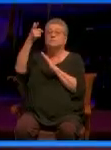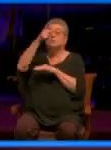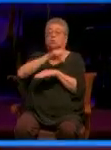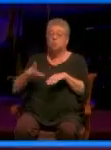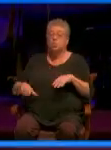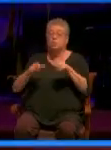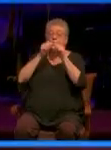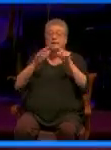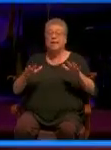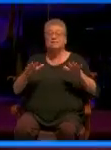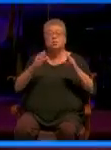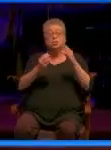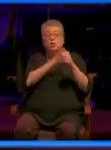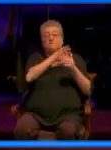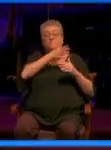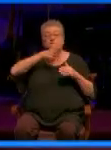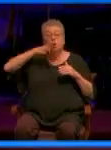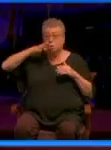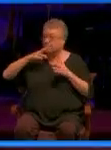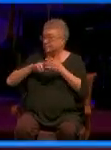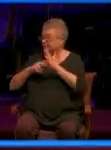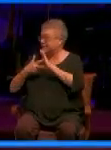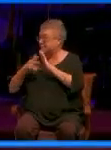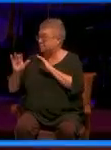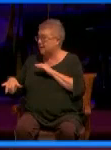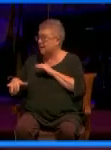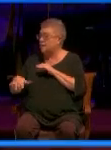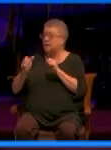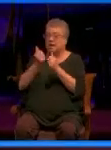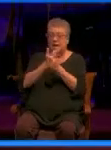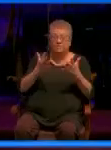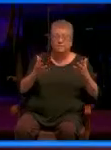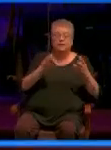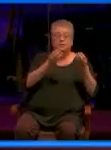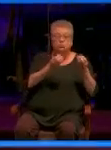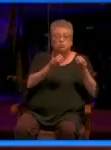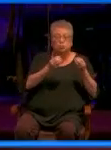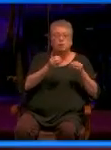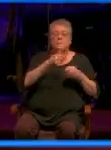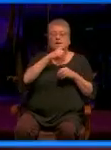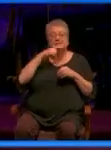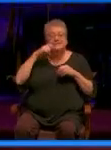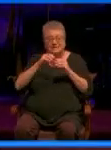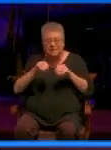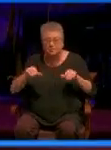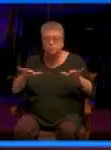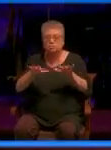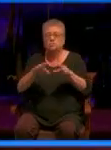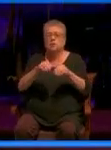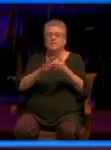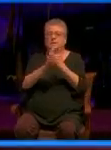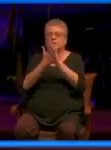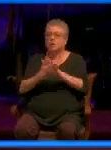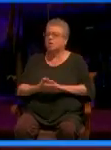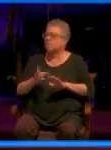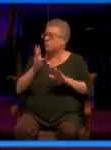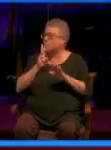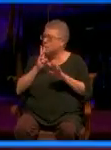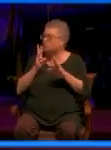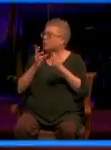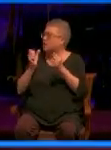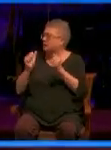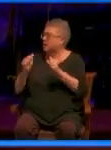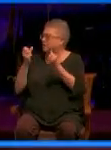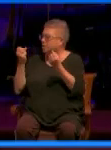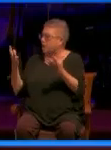agriculture. May the rains of heaven fall. May the dew of the ground, may the desert open up to you. And then he says, may you have lots of grain and wine, which